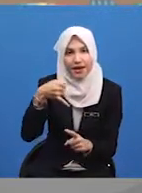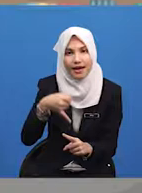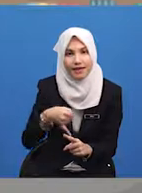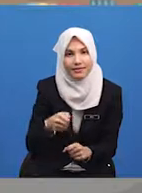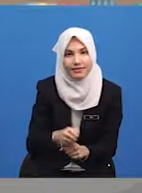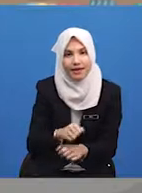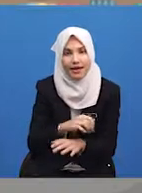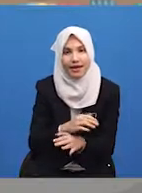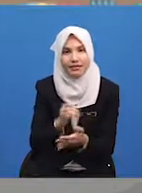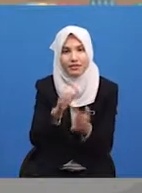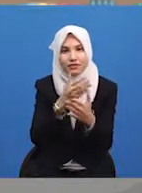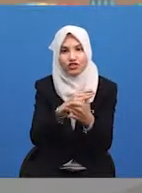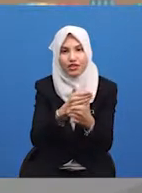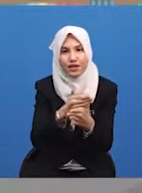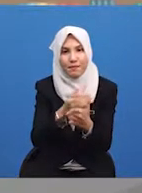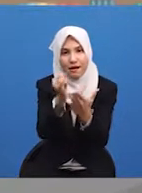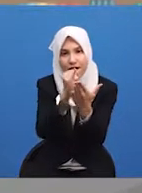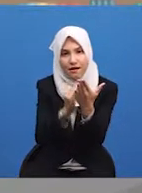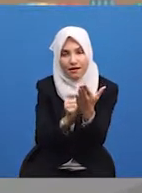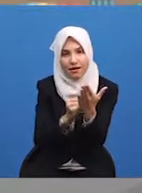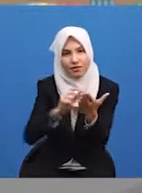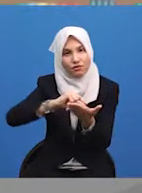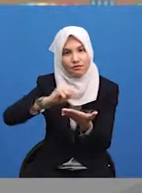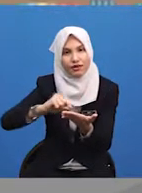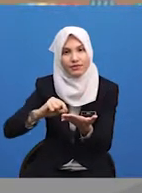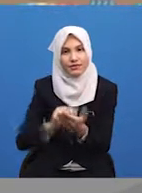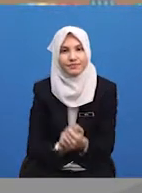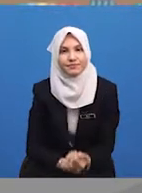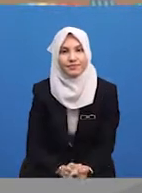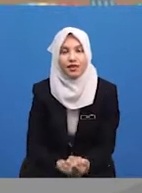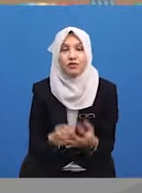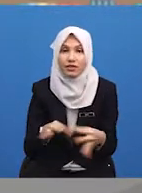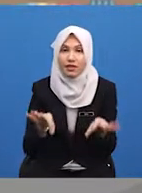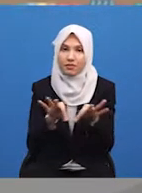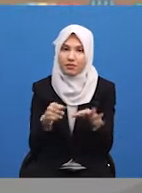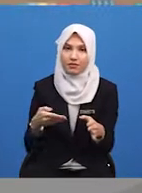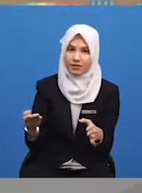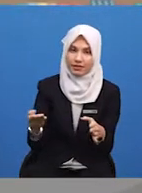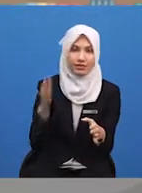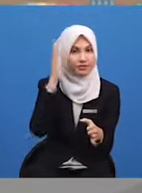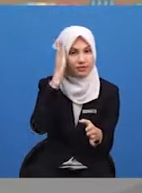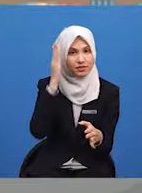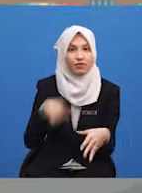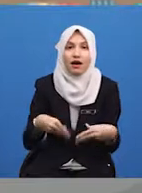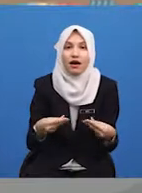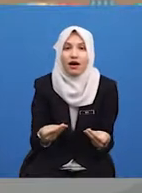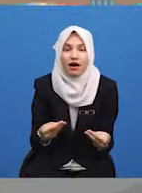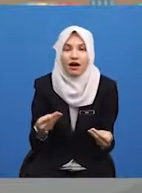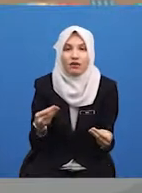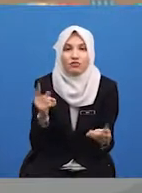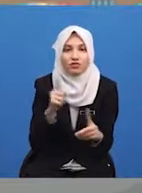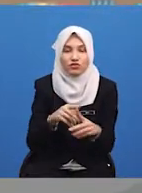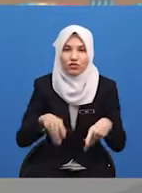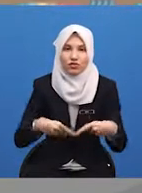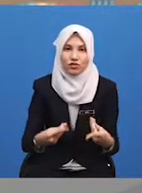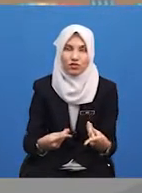my art and writing. Well, the important thing is knowing how to go online